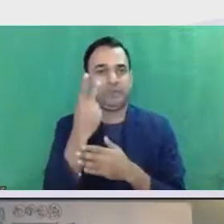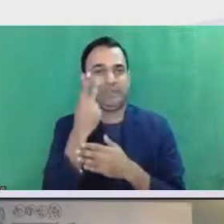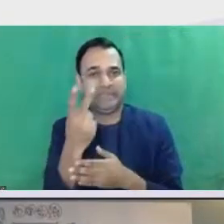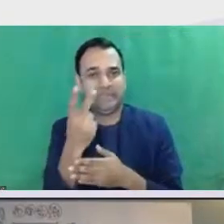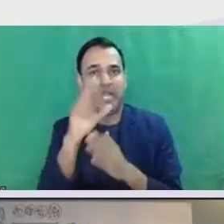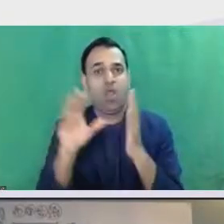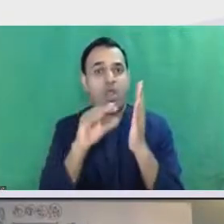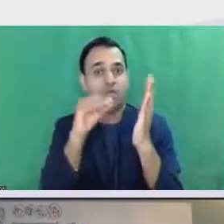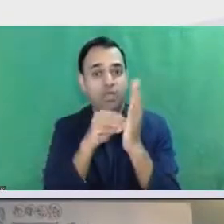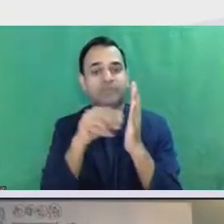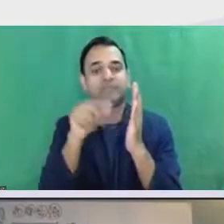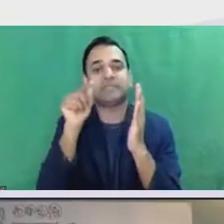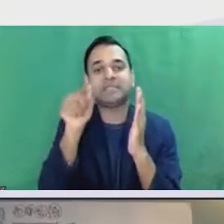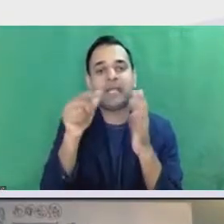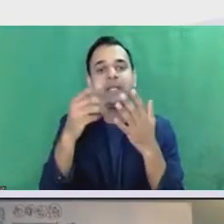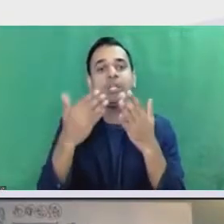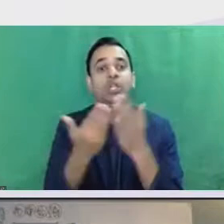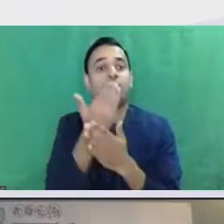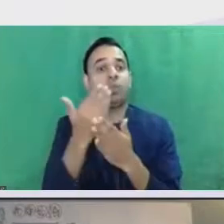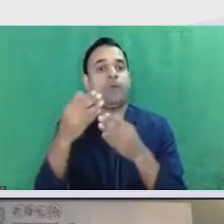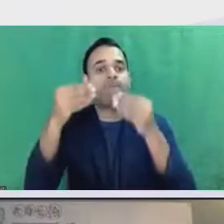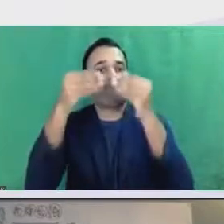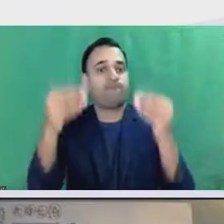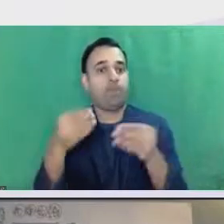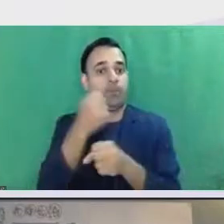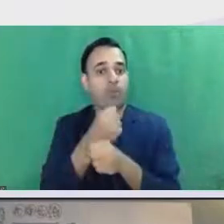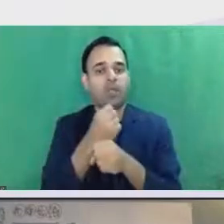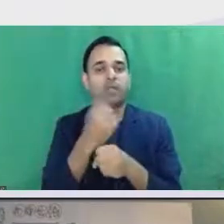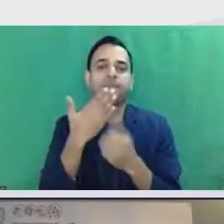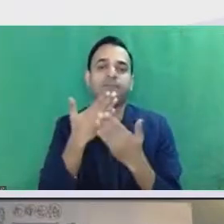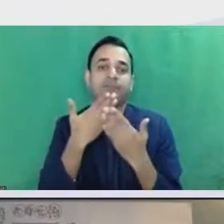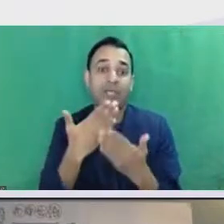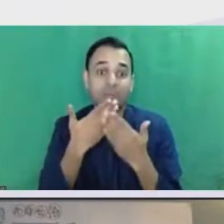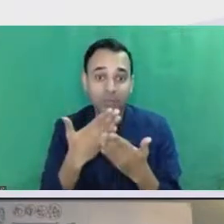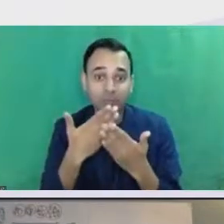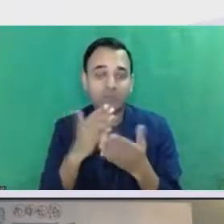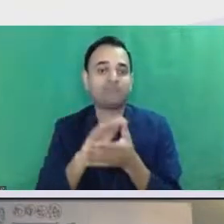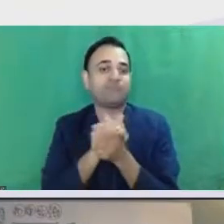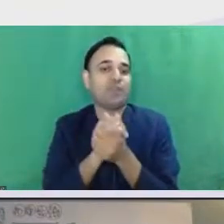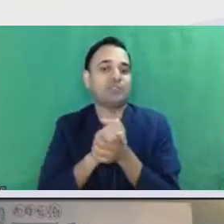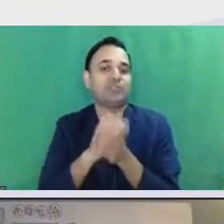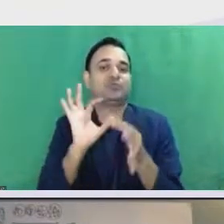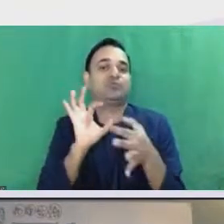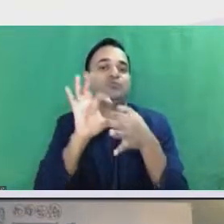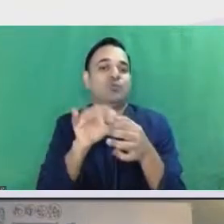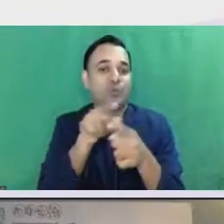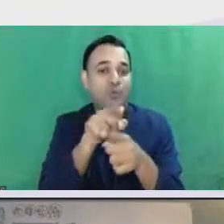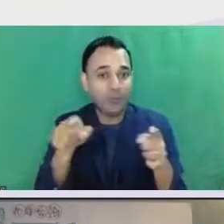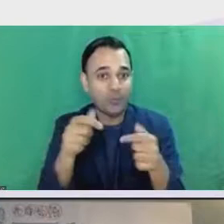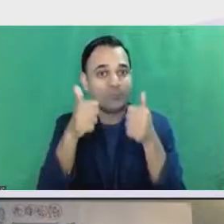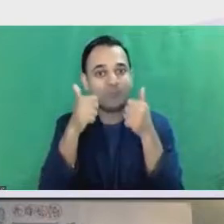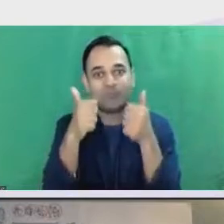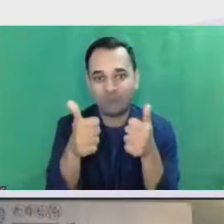Thank you very much. It's a pleasure to join you. Can you hear me well? Signal if you can. Yes,